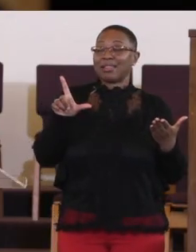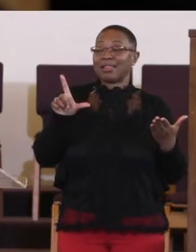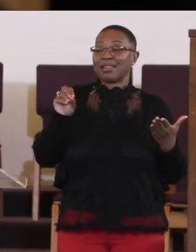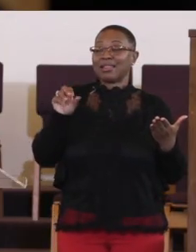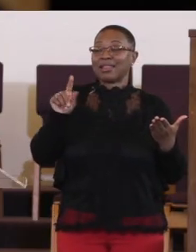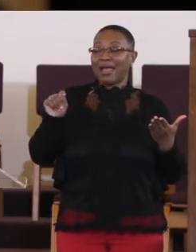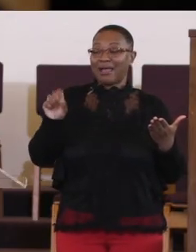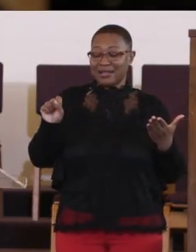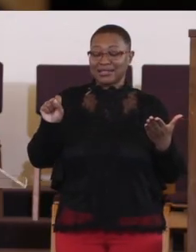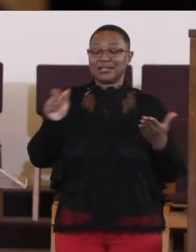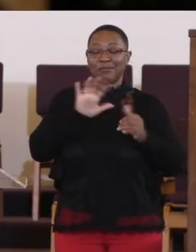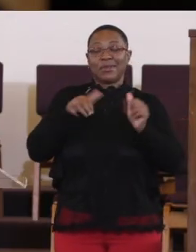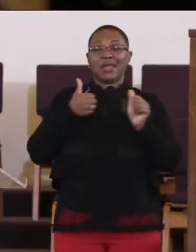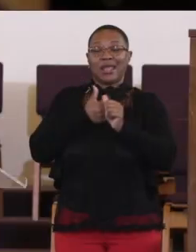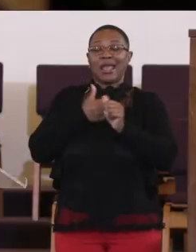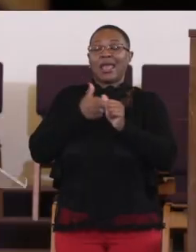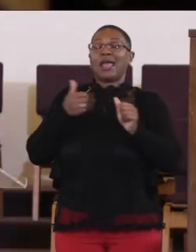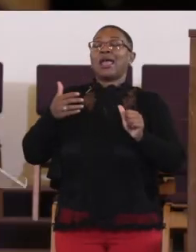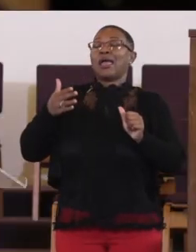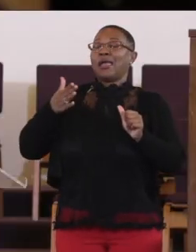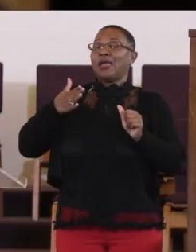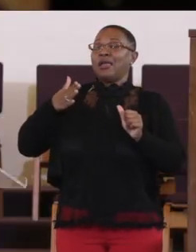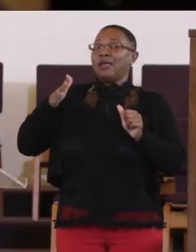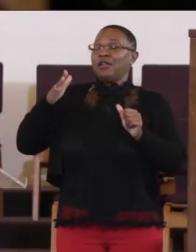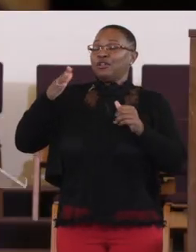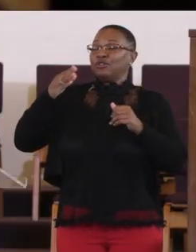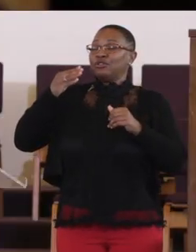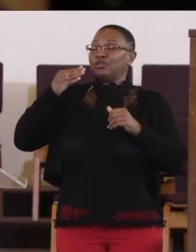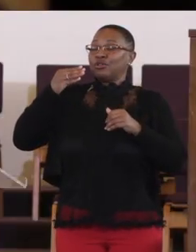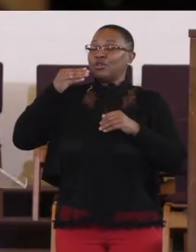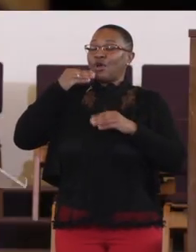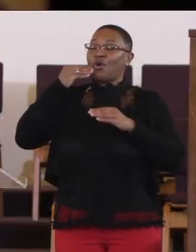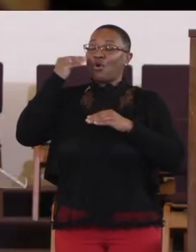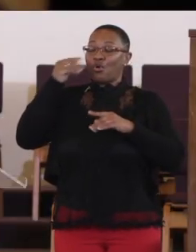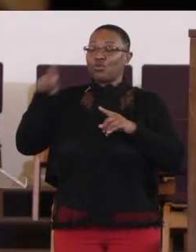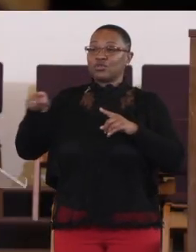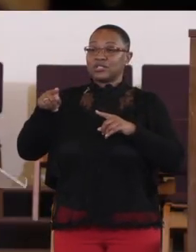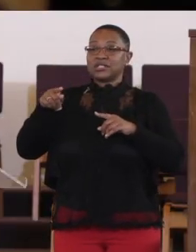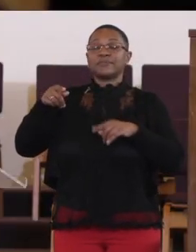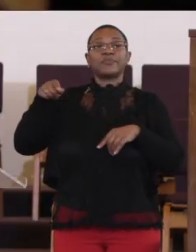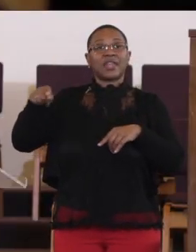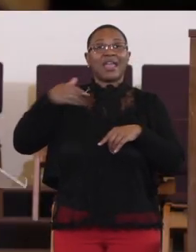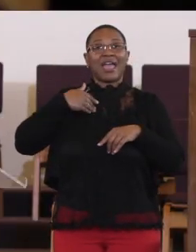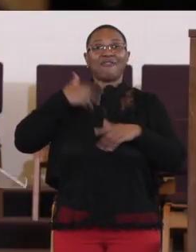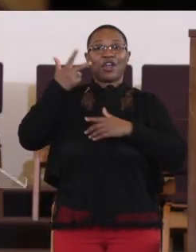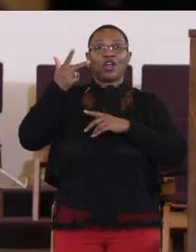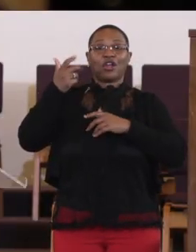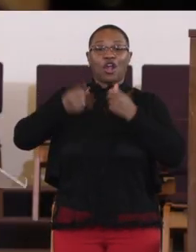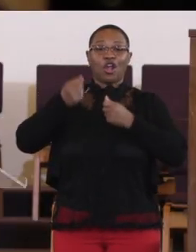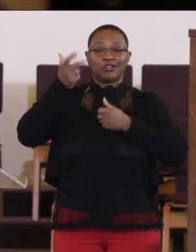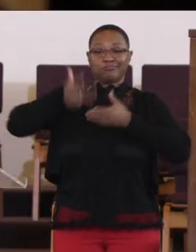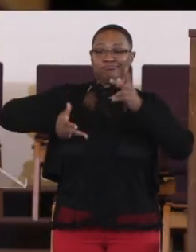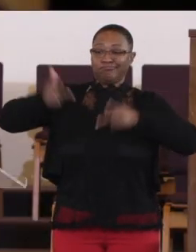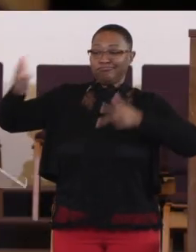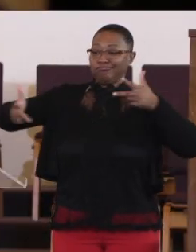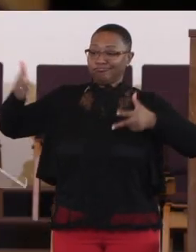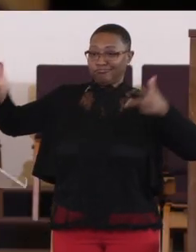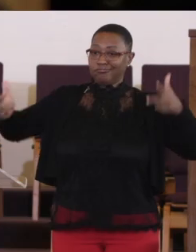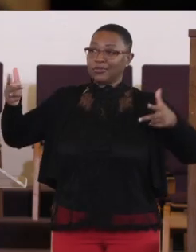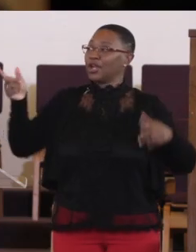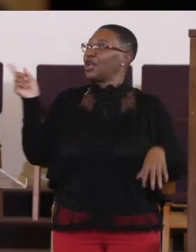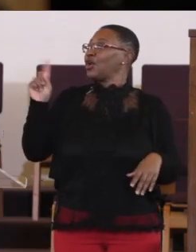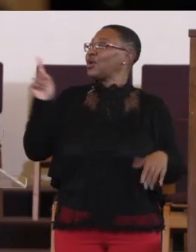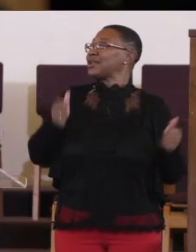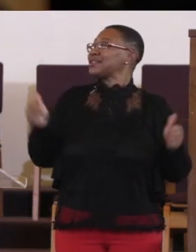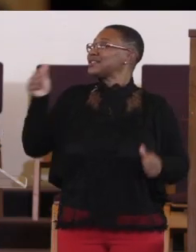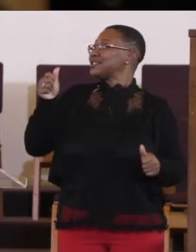those houses that I sold, Pierre's Place of Peace. They got cars all over the place. Really? So here it is, though. Where's